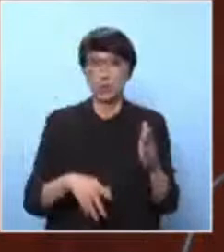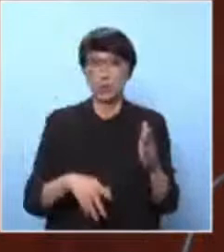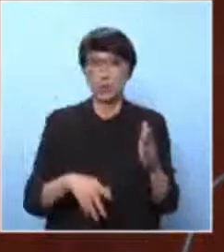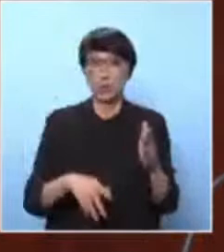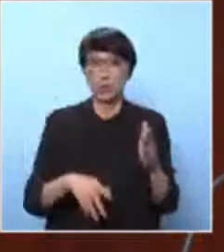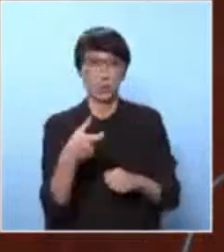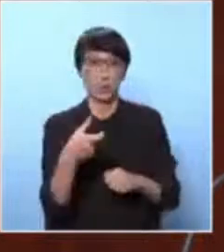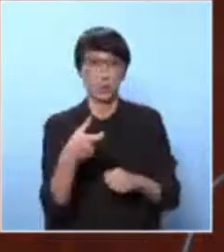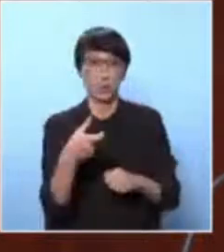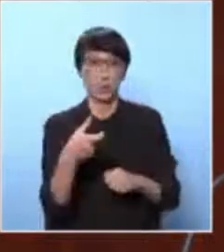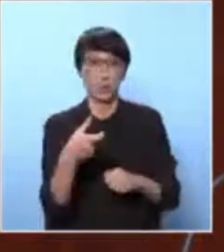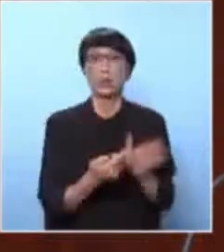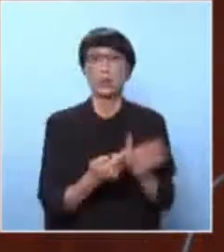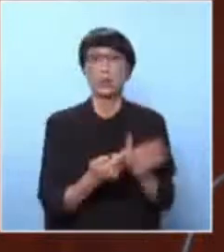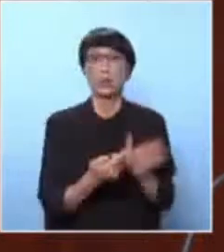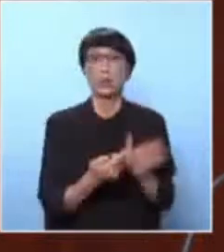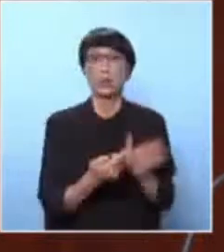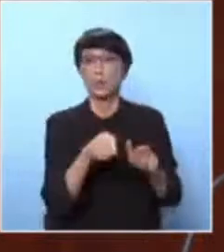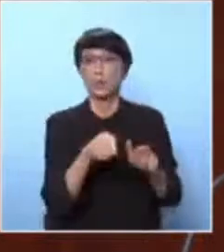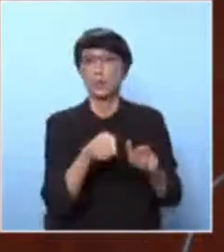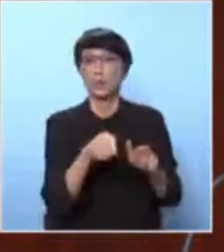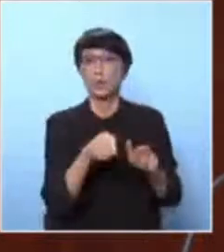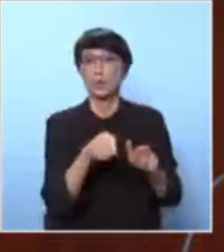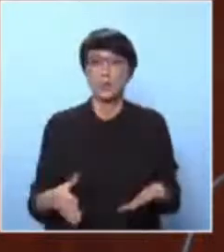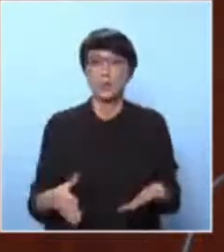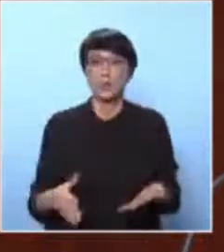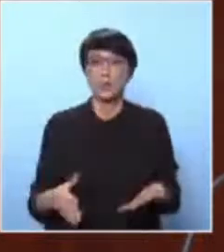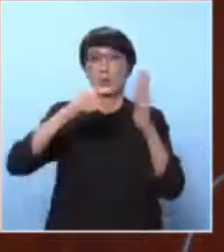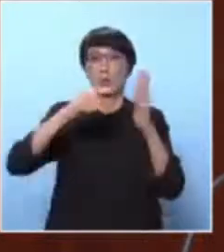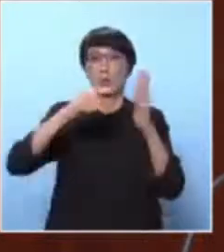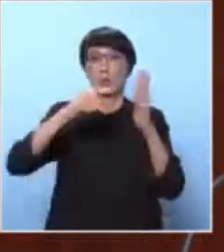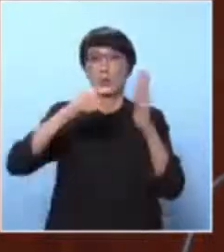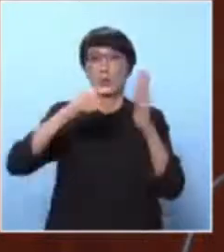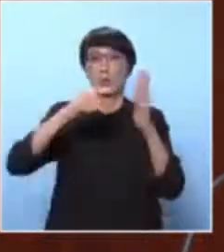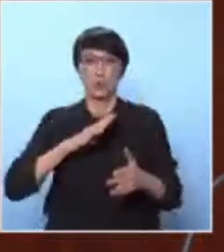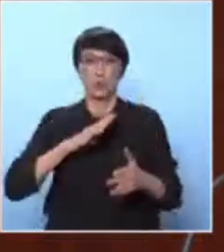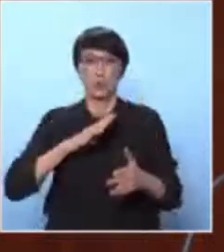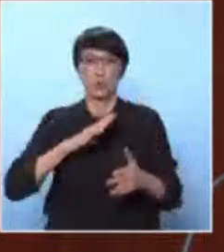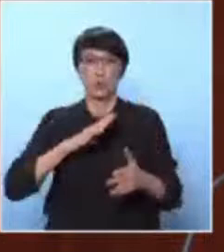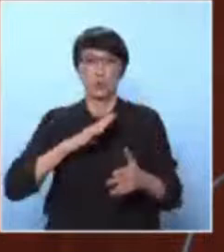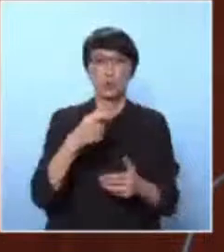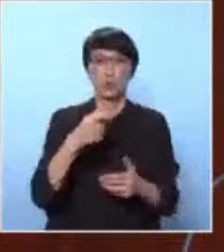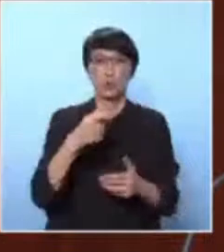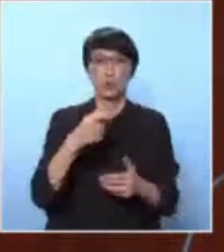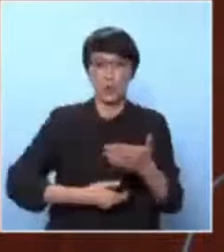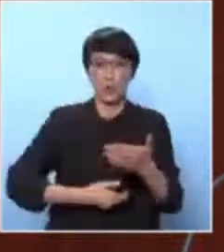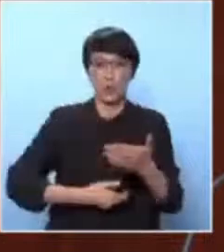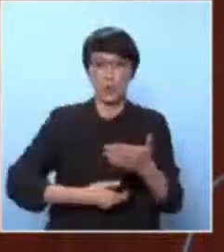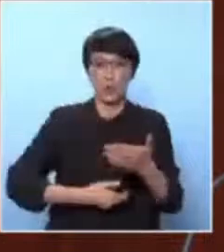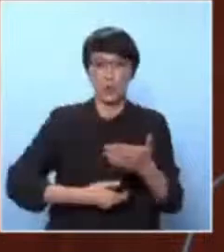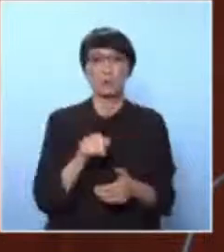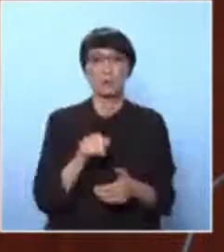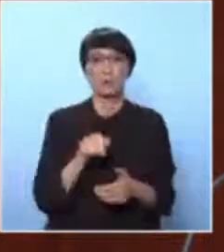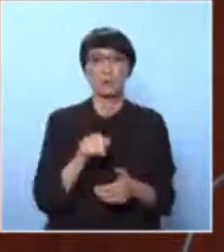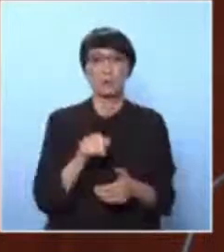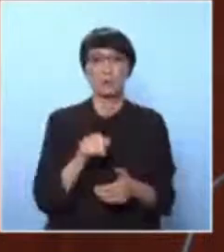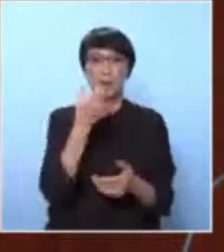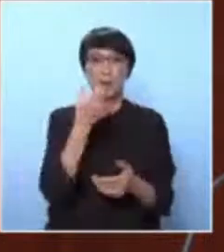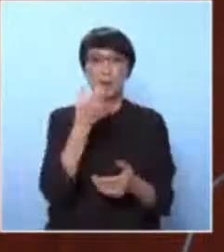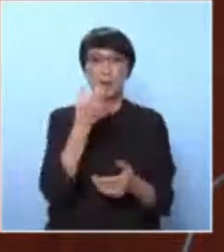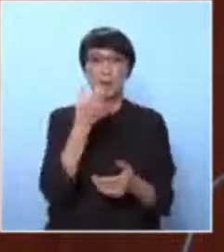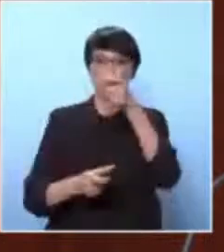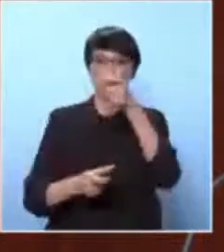The HKEX will consult the market on the specific measures in the second quarter of next year.